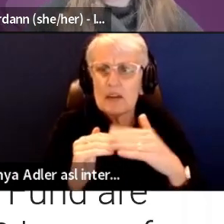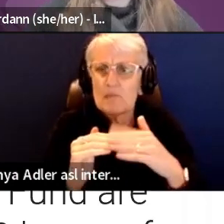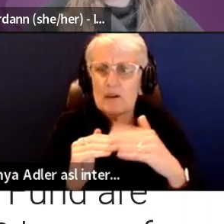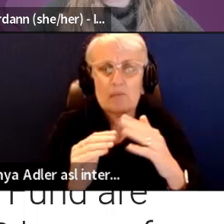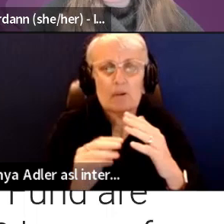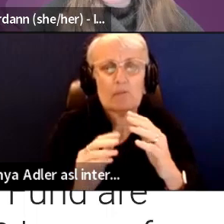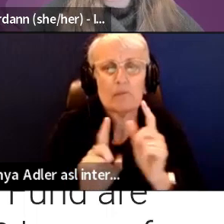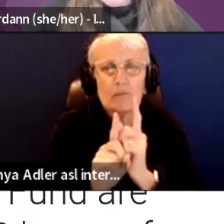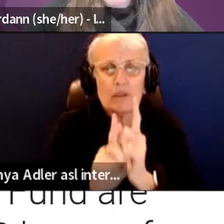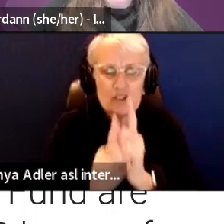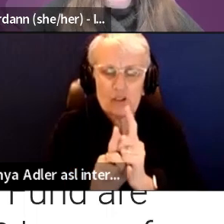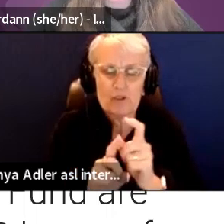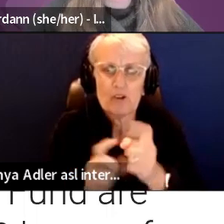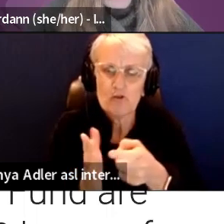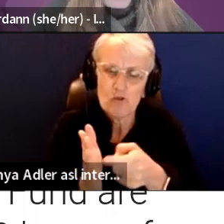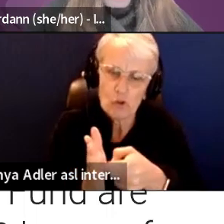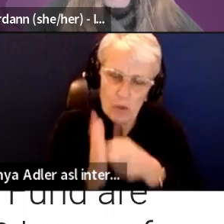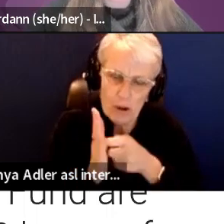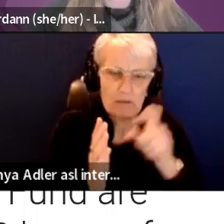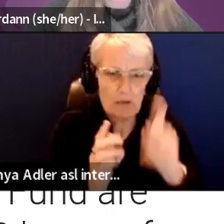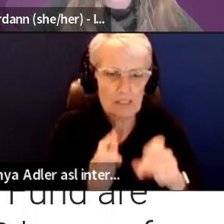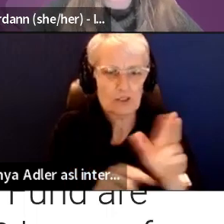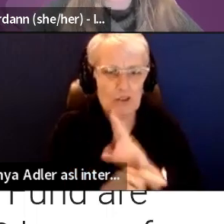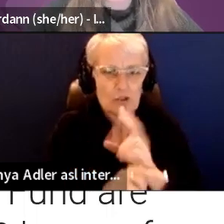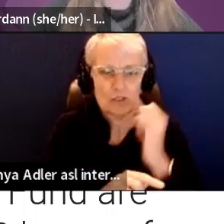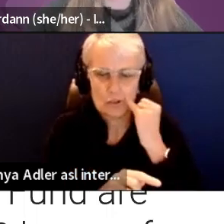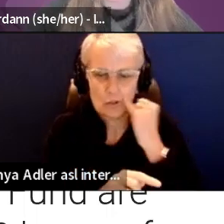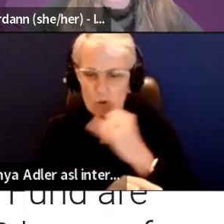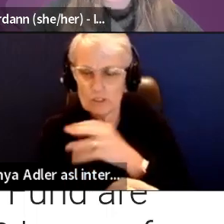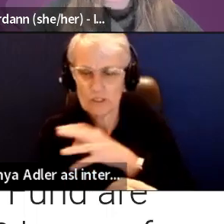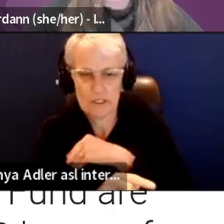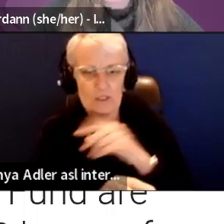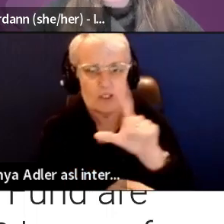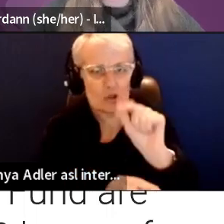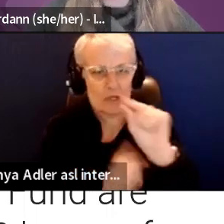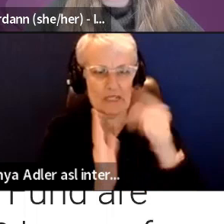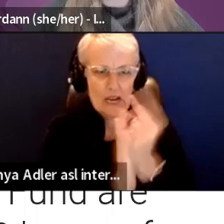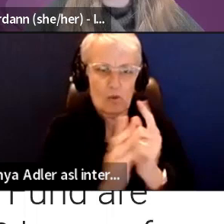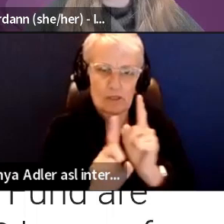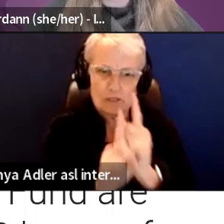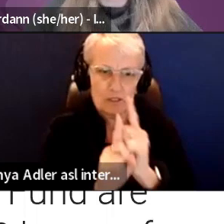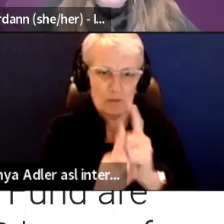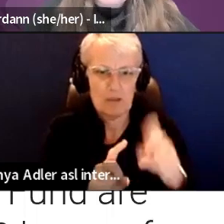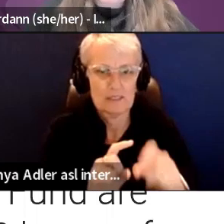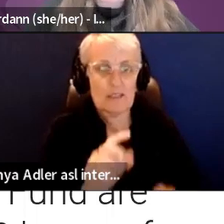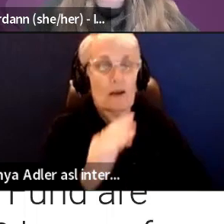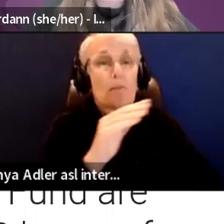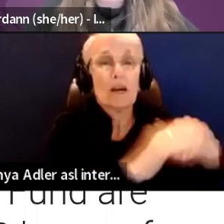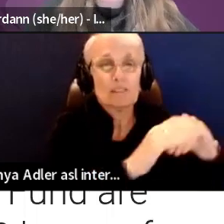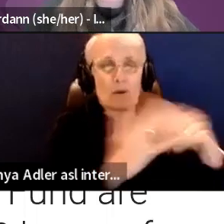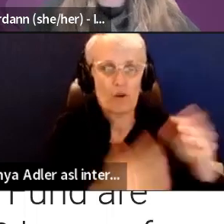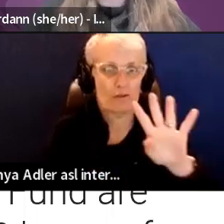that businesses are required to access if you are accepted into i.d.e.a Fund is 20 hours, and the maximum is 40